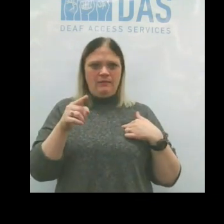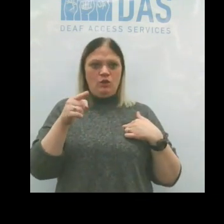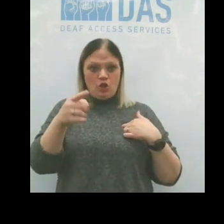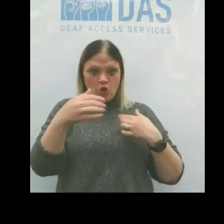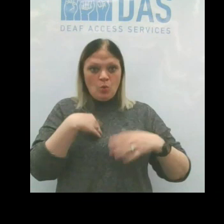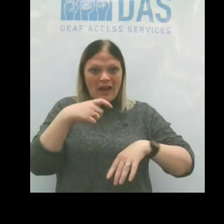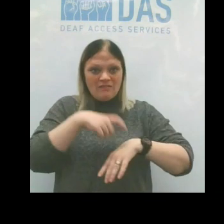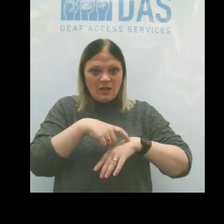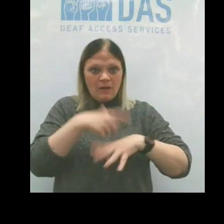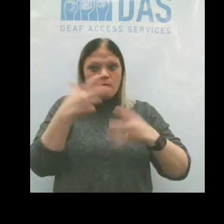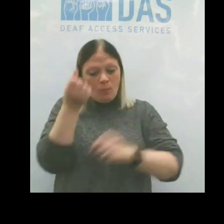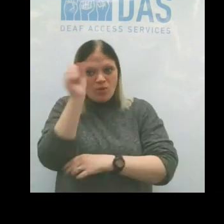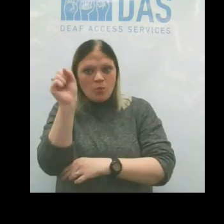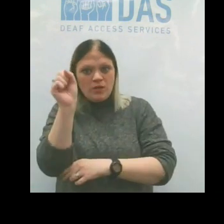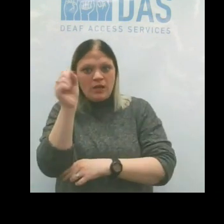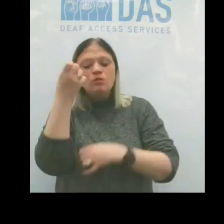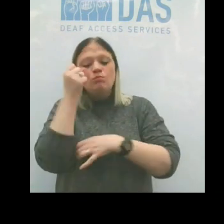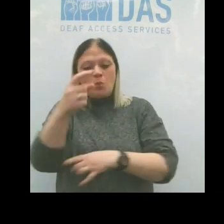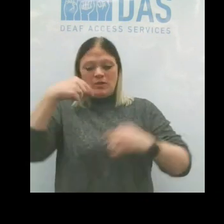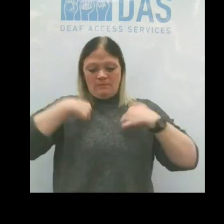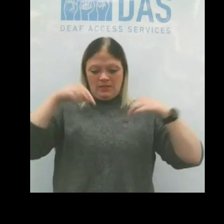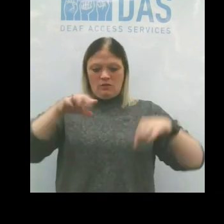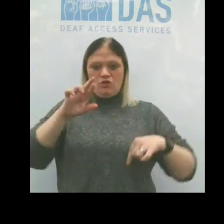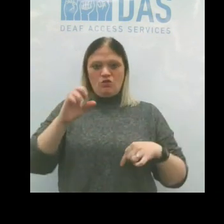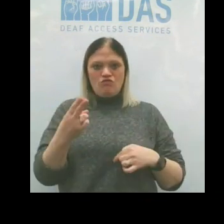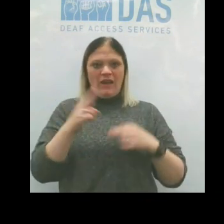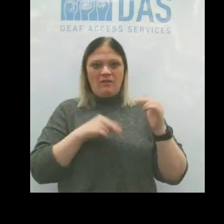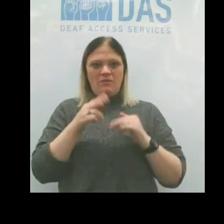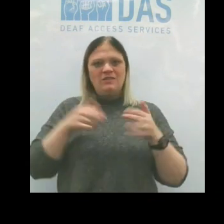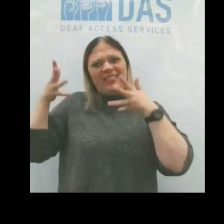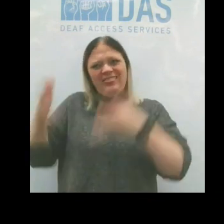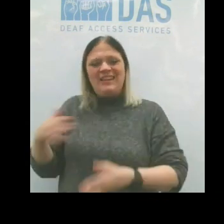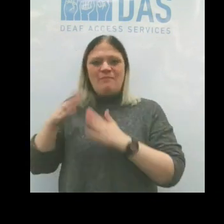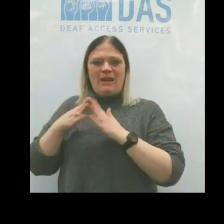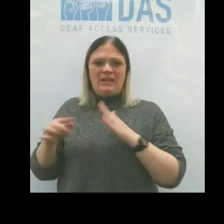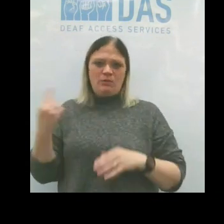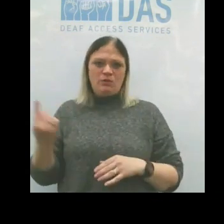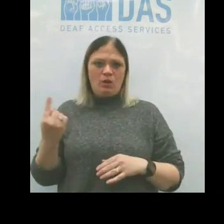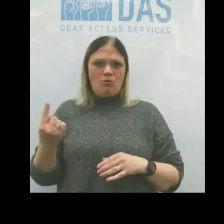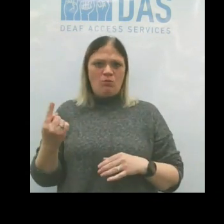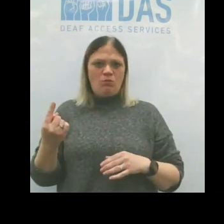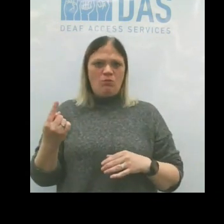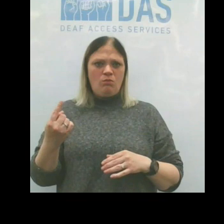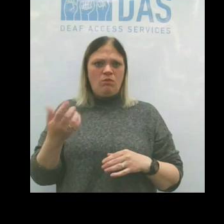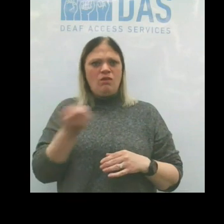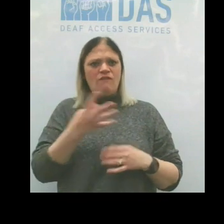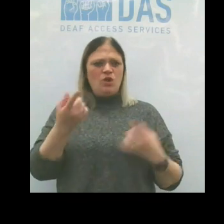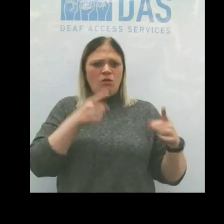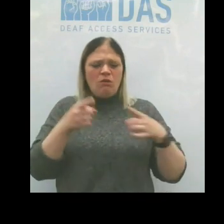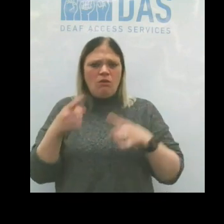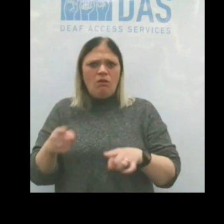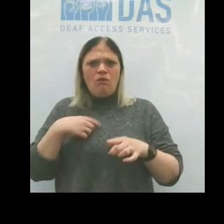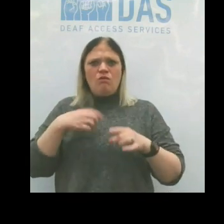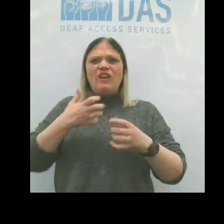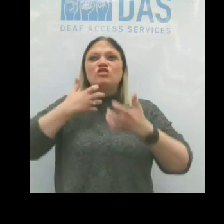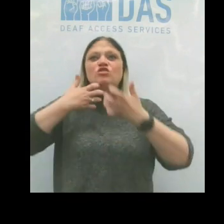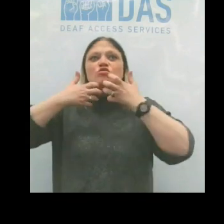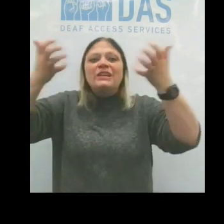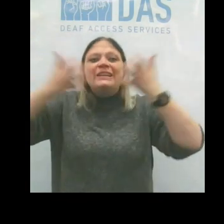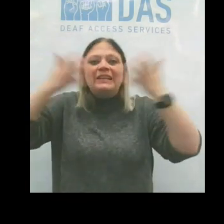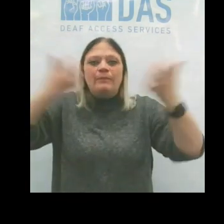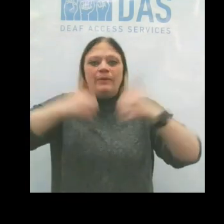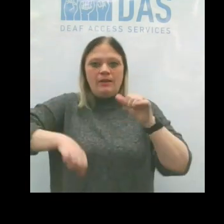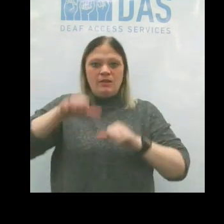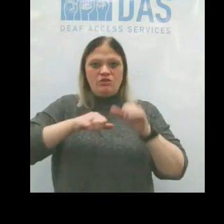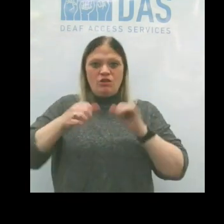protest, protest me here in the Rath building. Leave my neighbors out of it. There were a couple incidents that happened with people screaming back and forth at each other, one to